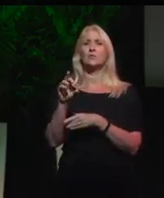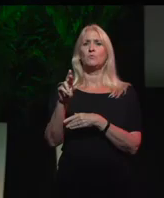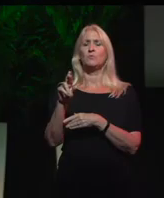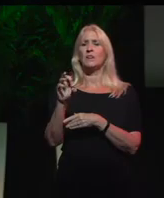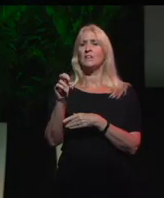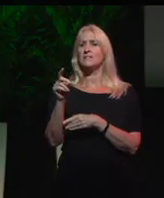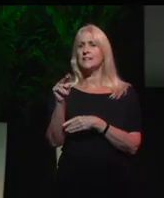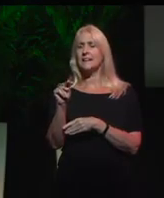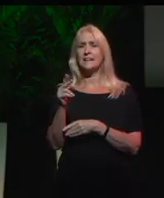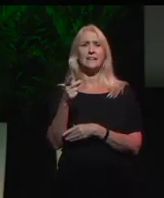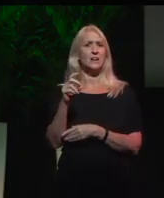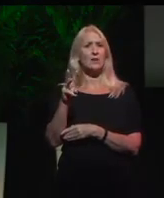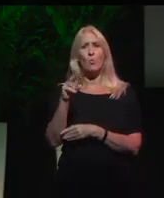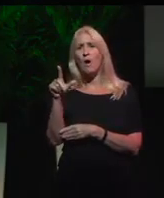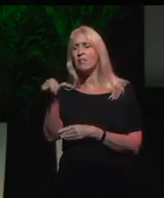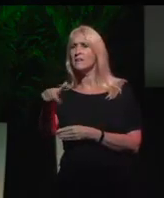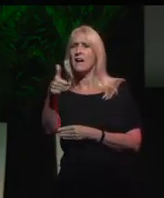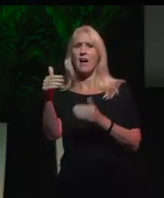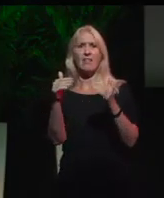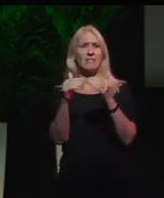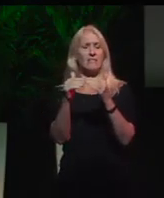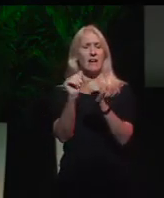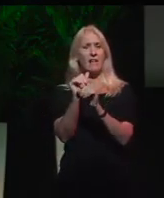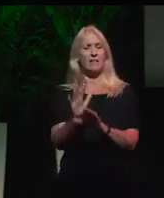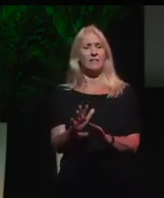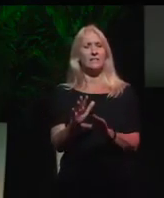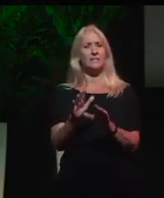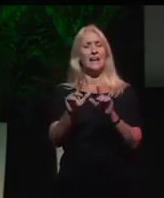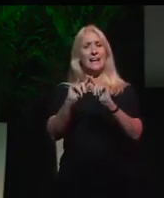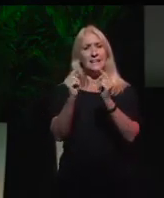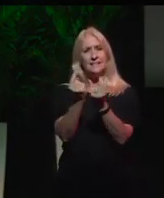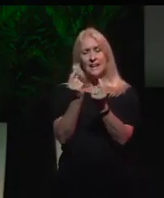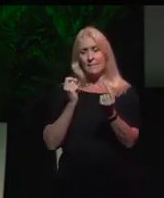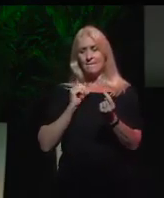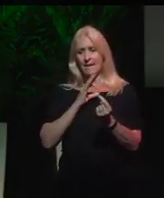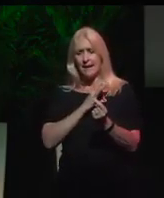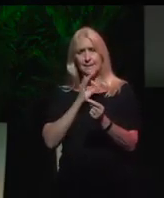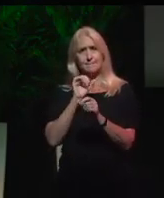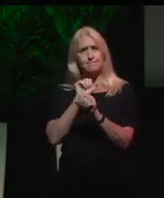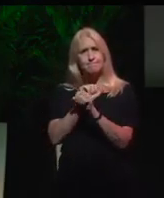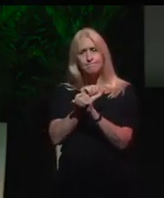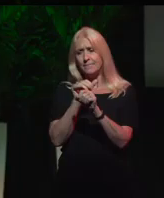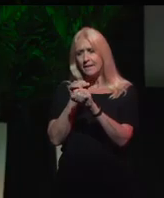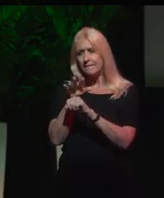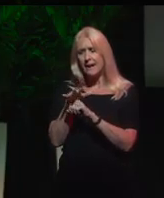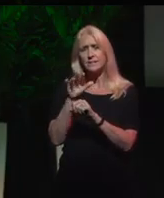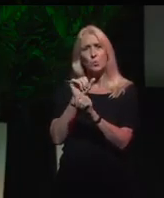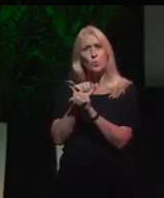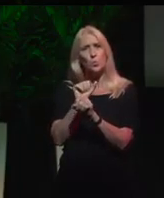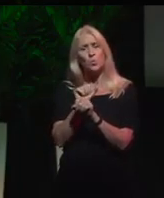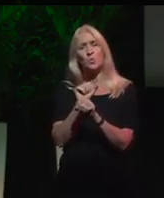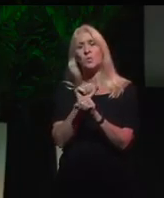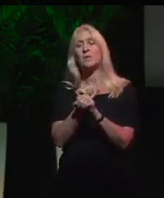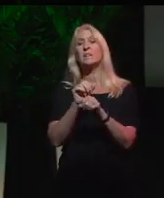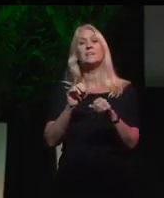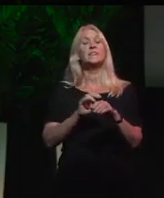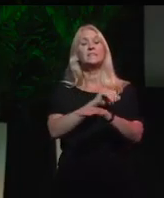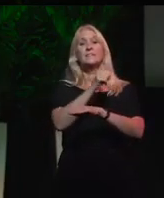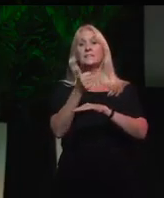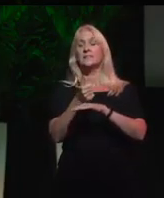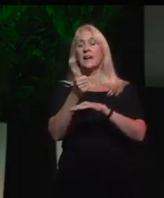colleagues, a team of faculty and academic advisors worked diligently to create over 70